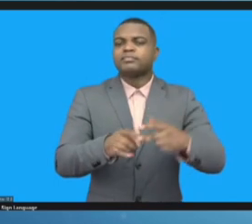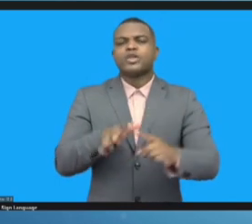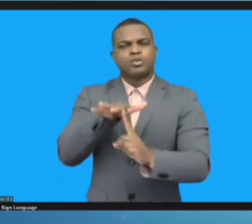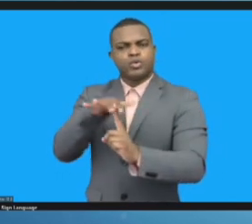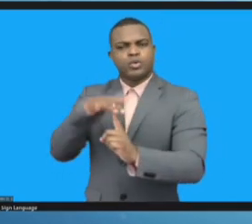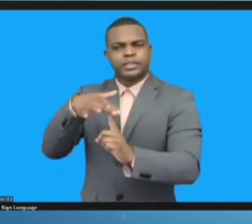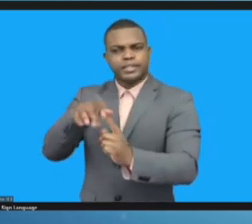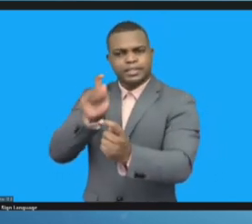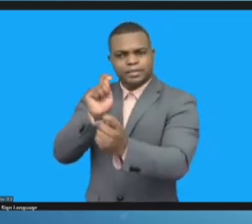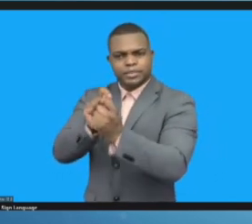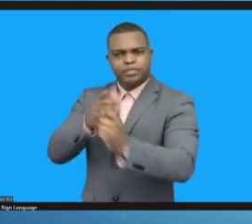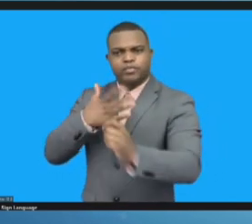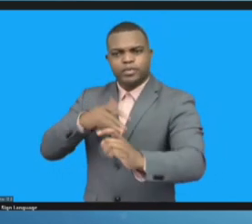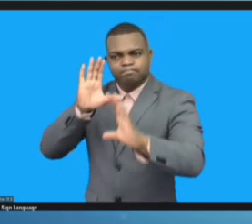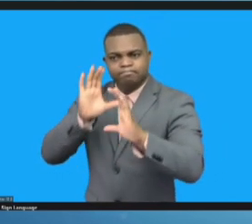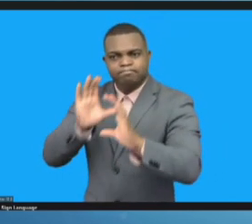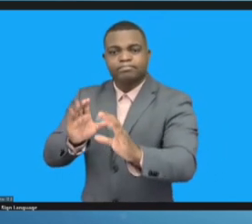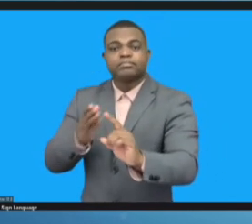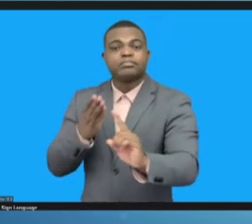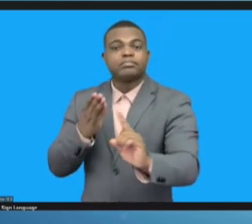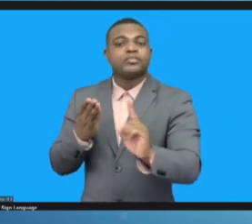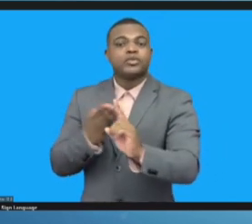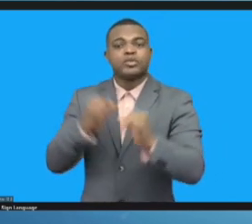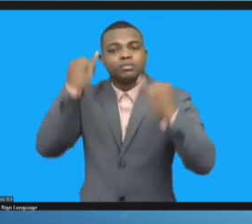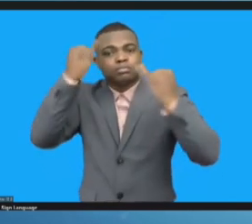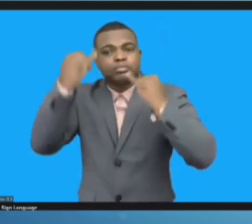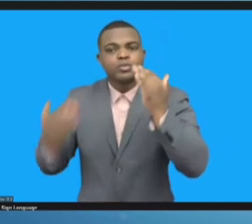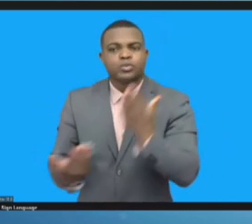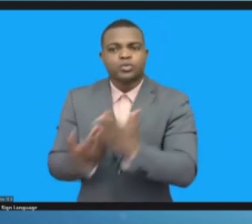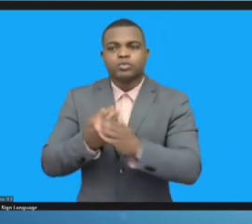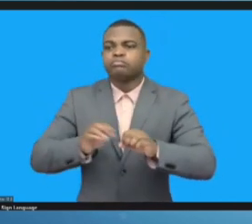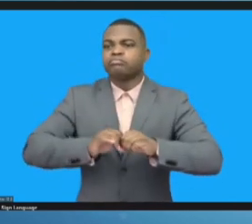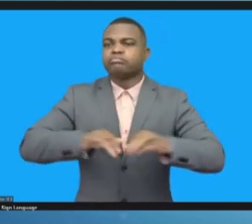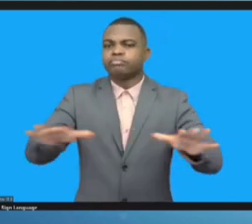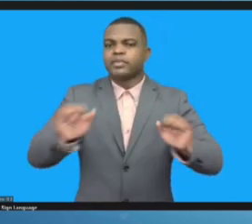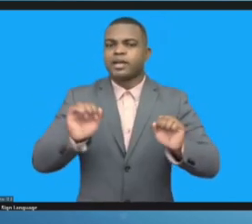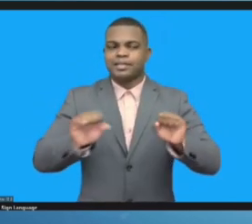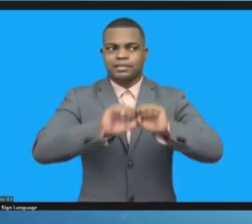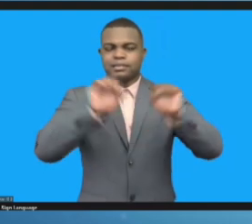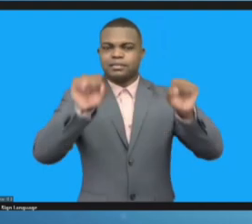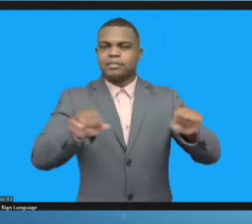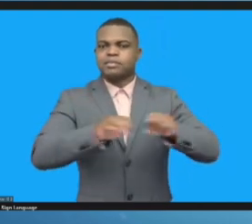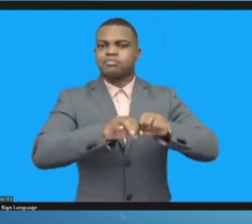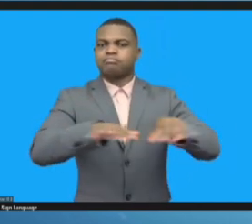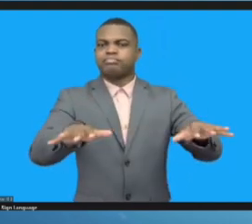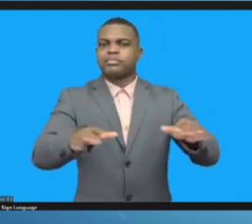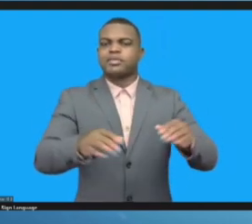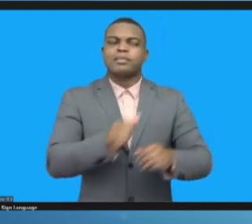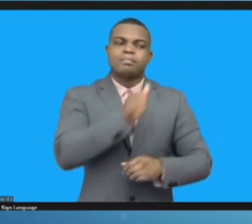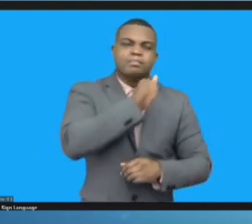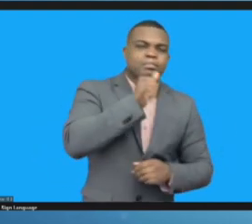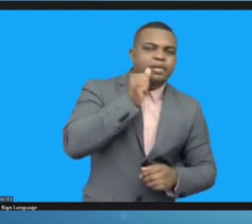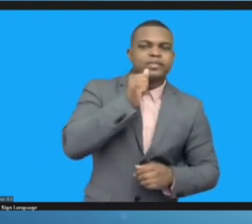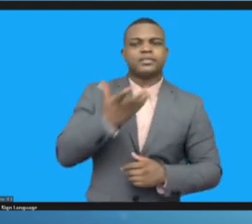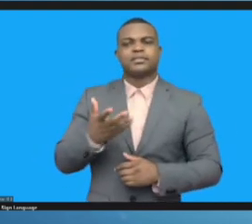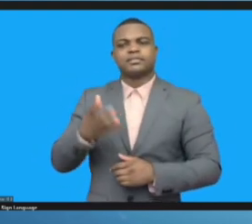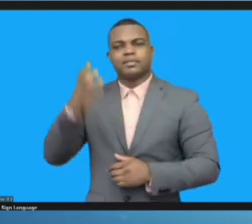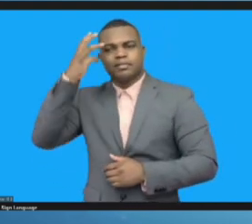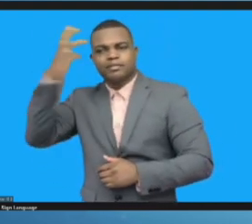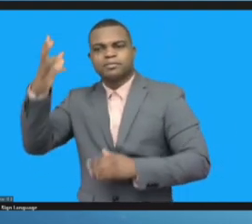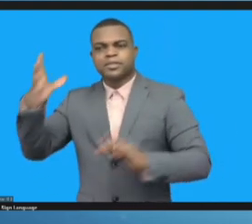progressively and continually mirror key principles of inclusion, representation, and accessibility. Fifth, private